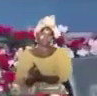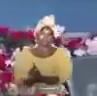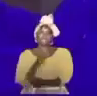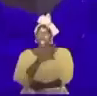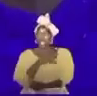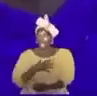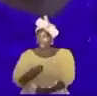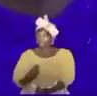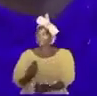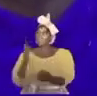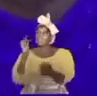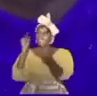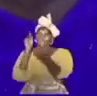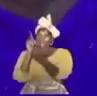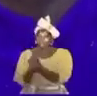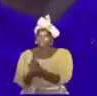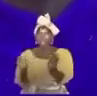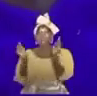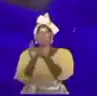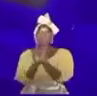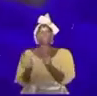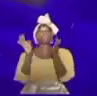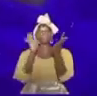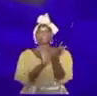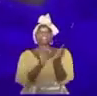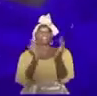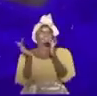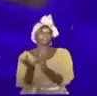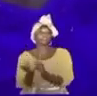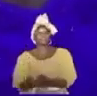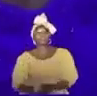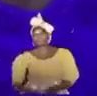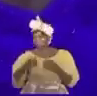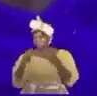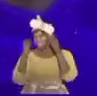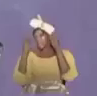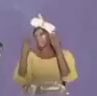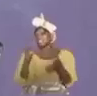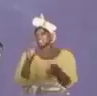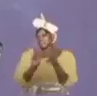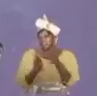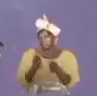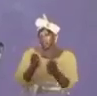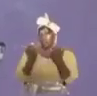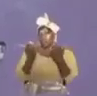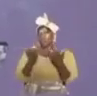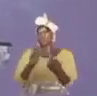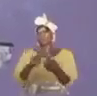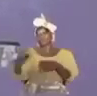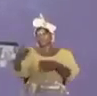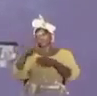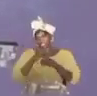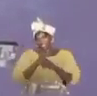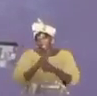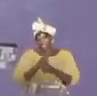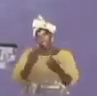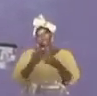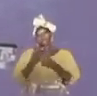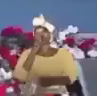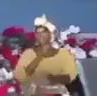An encounter with Jesus. There are many people who want to receive from God, but they do not desire to be